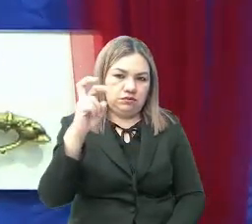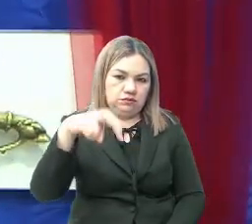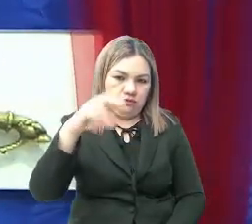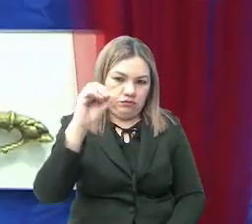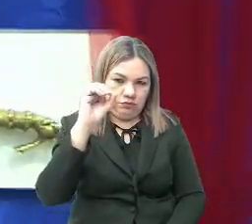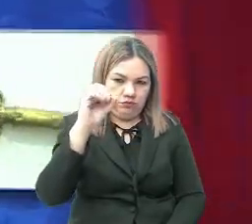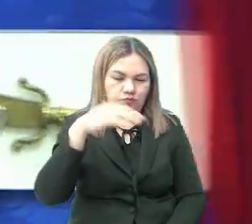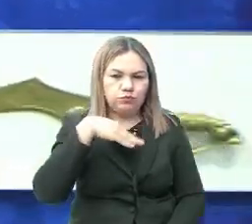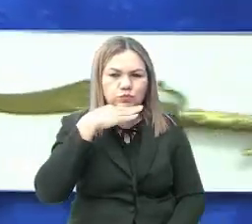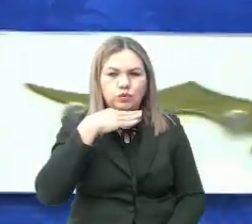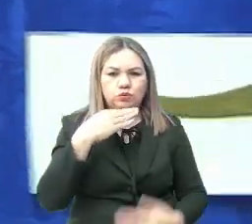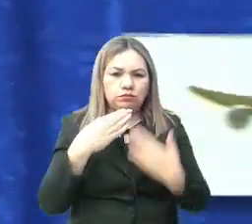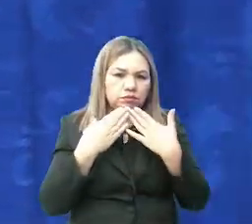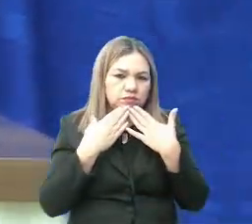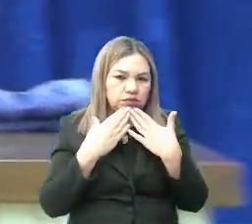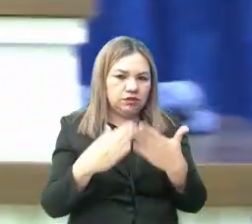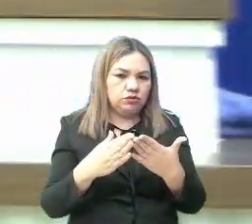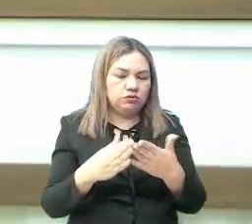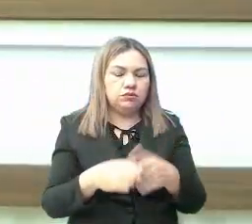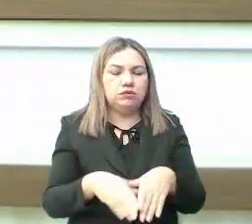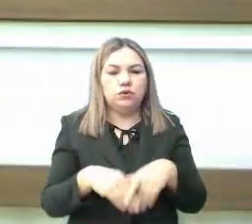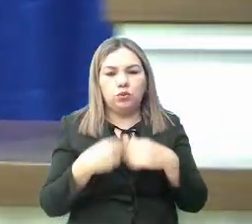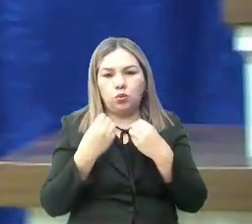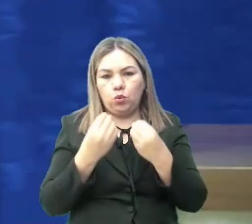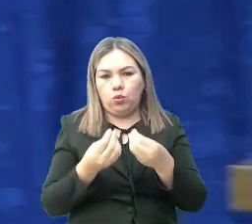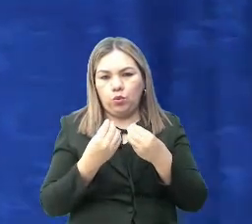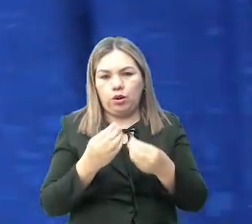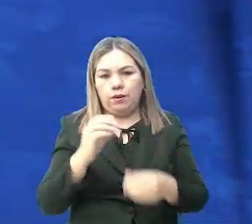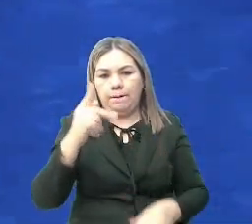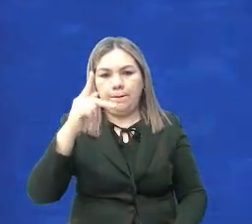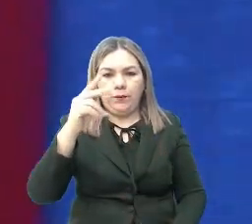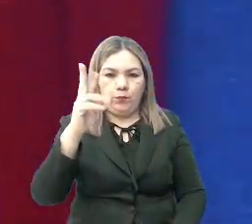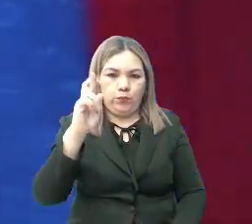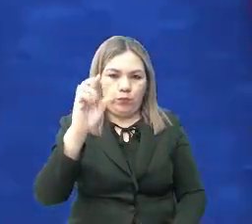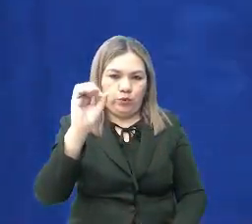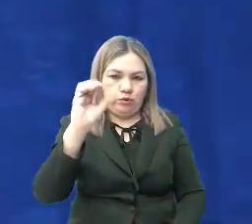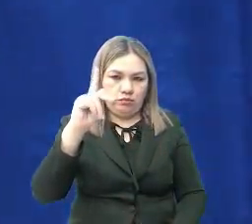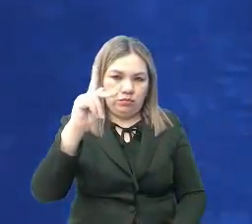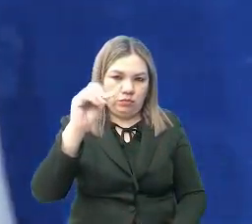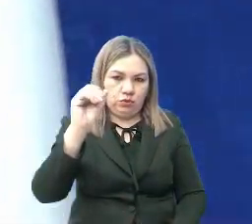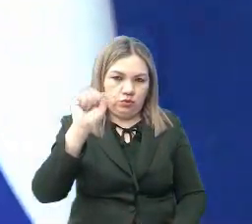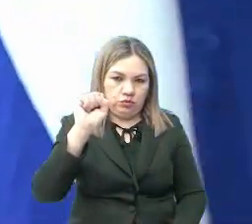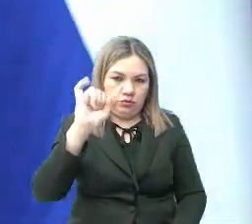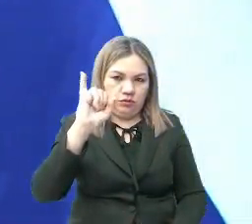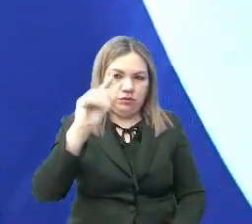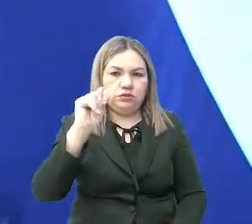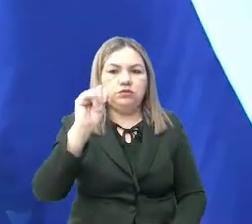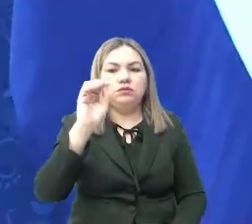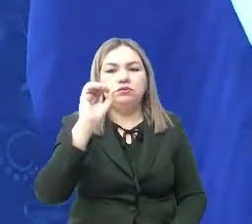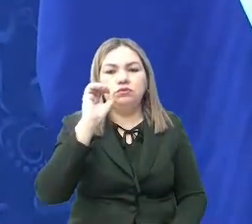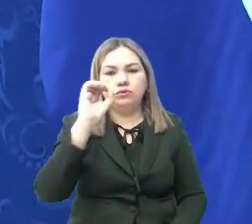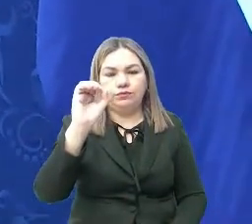There are many people that ask me, Apostle, what's my purpose? Your purpose, you know what it is?